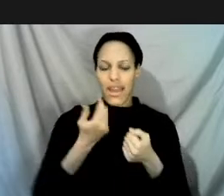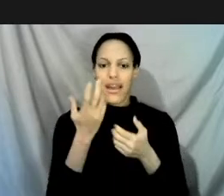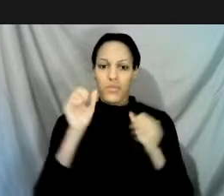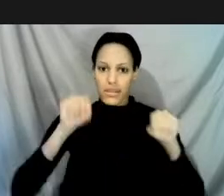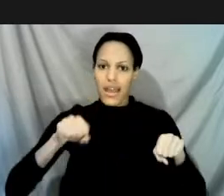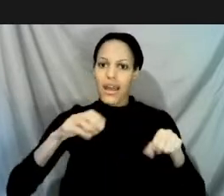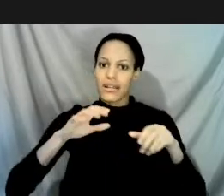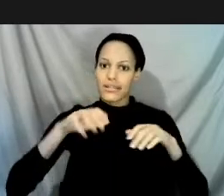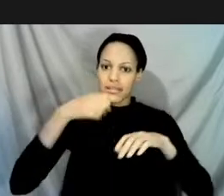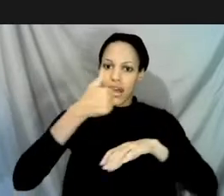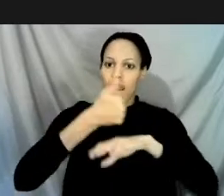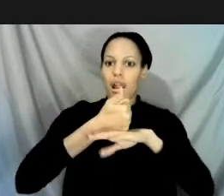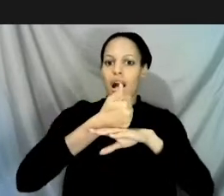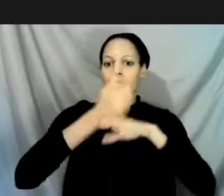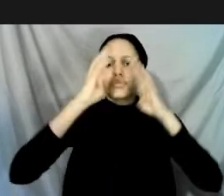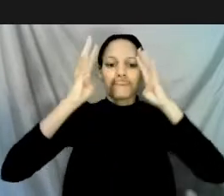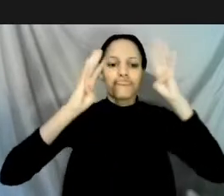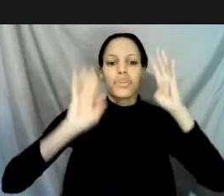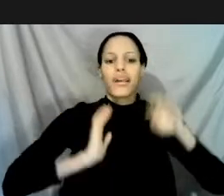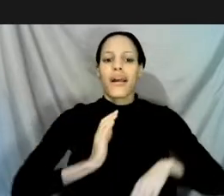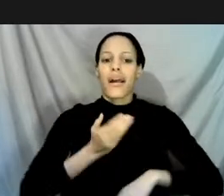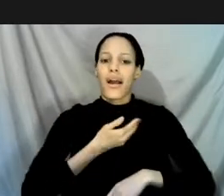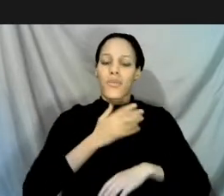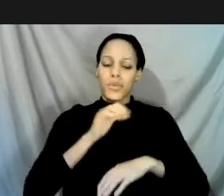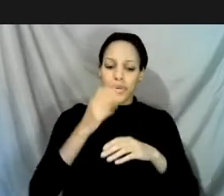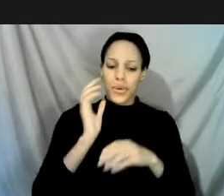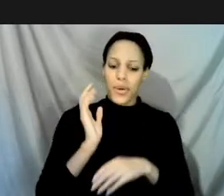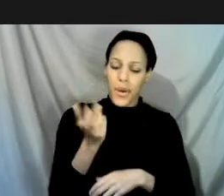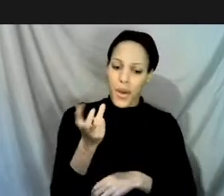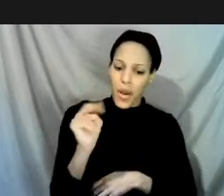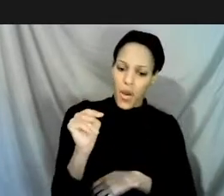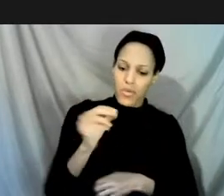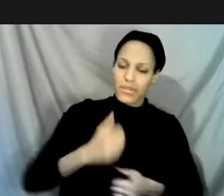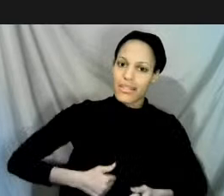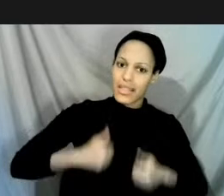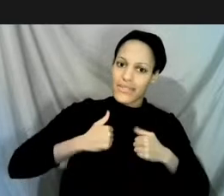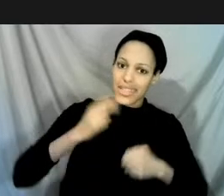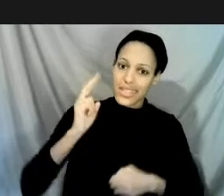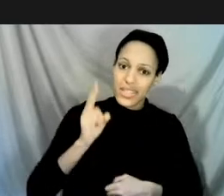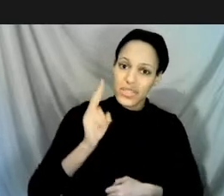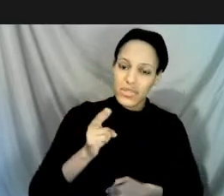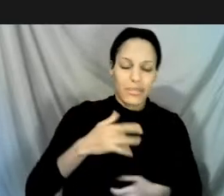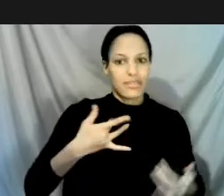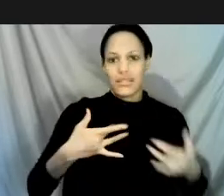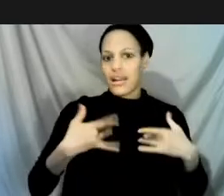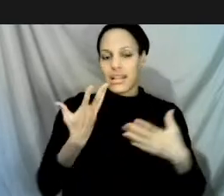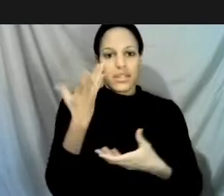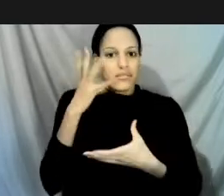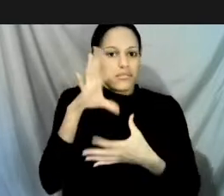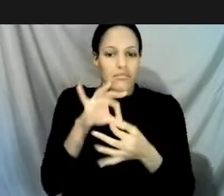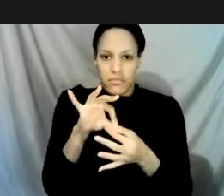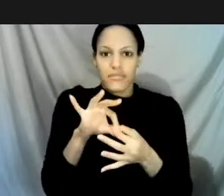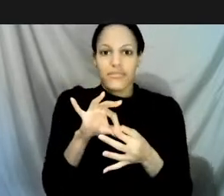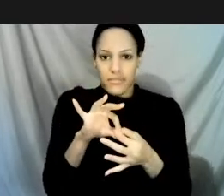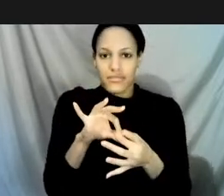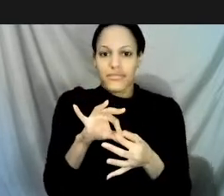And I'm excited and I'm honored to be a part of it. And then I was also thinking about